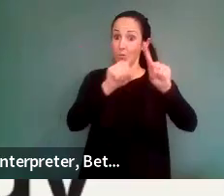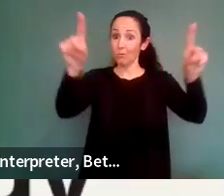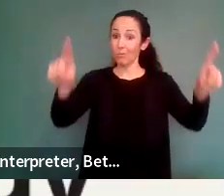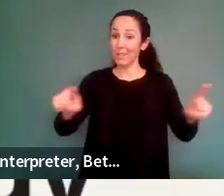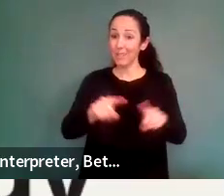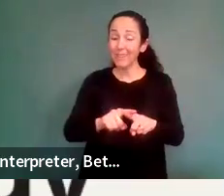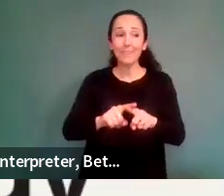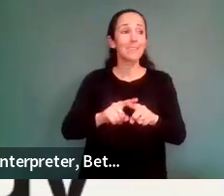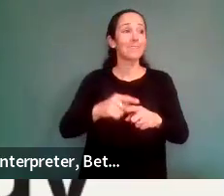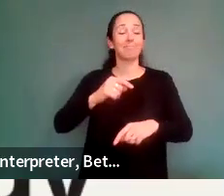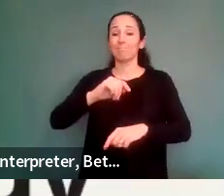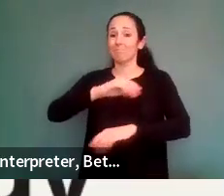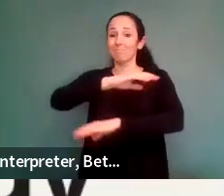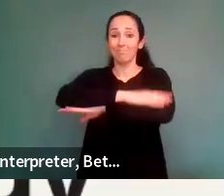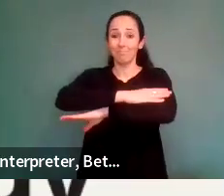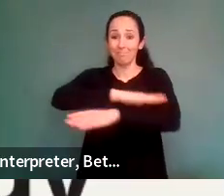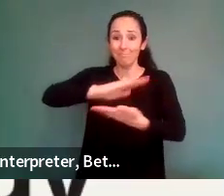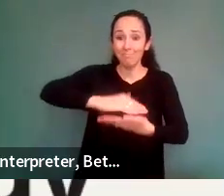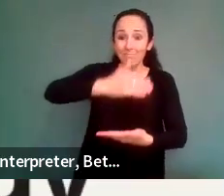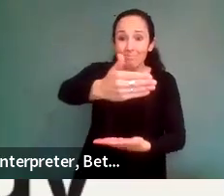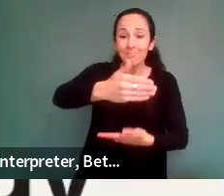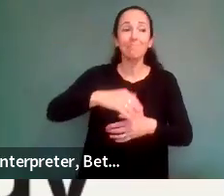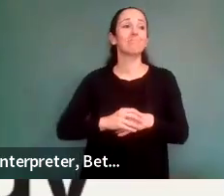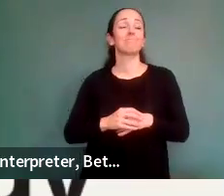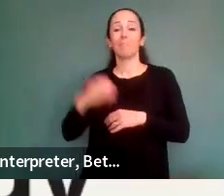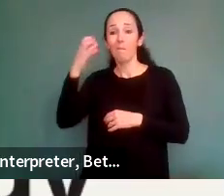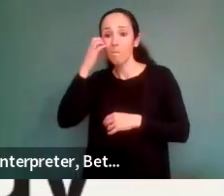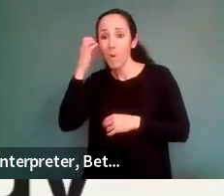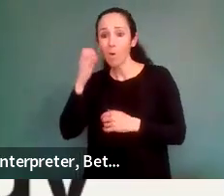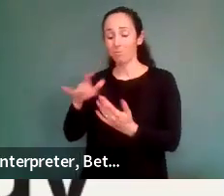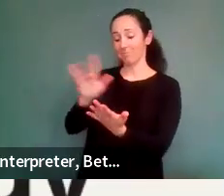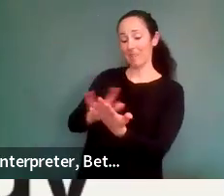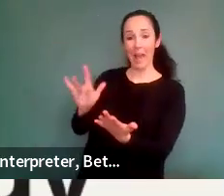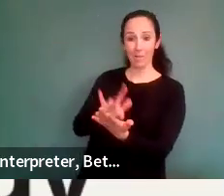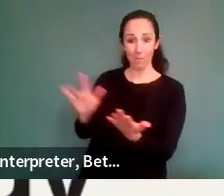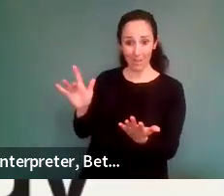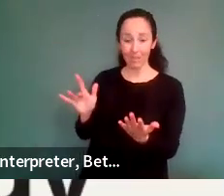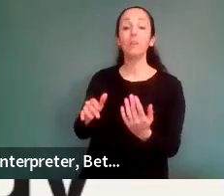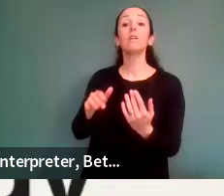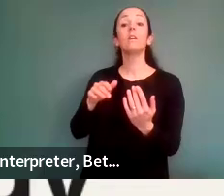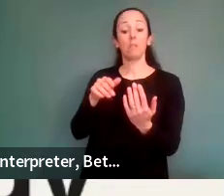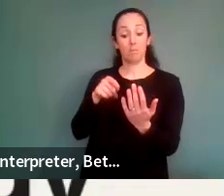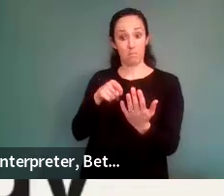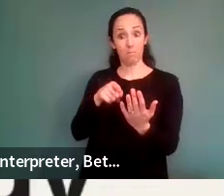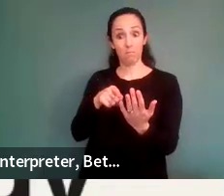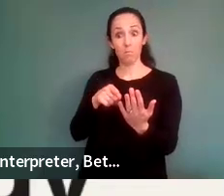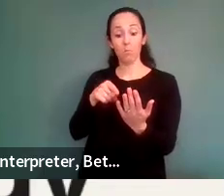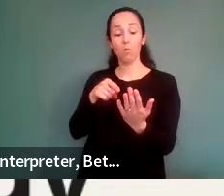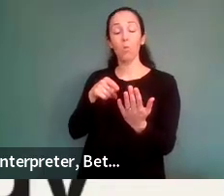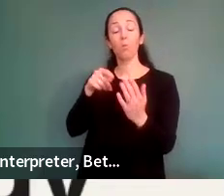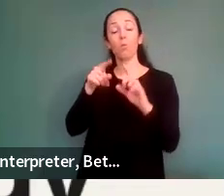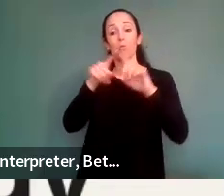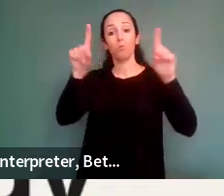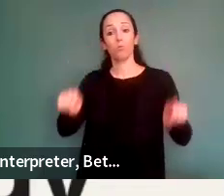be a PC, your phone, or tablet, the screen reader is going to read to you what's up on the